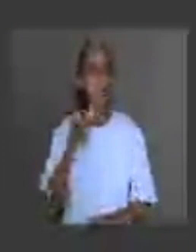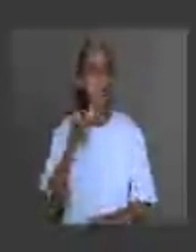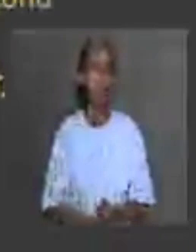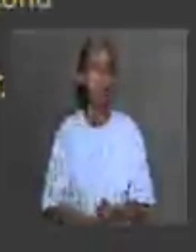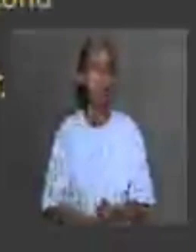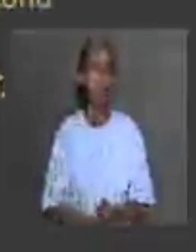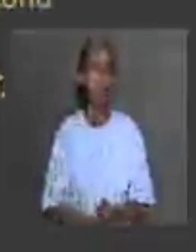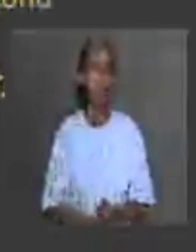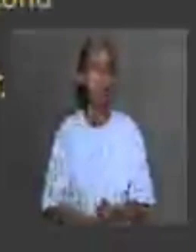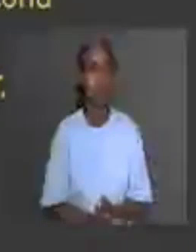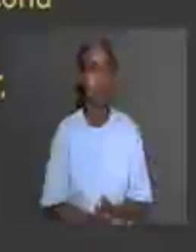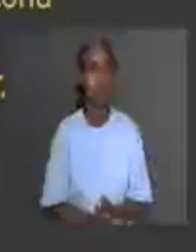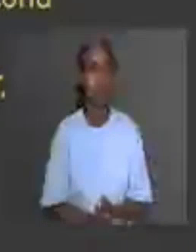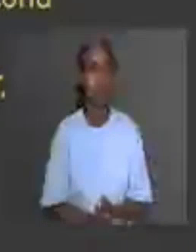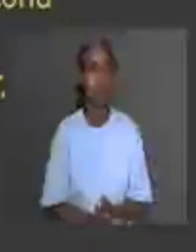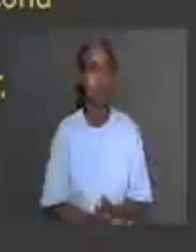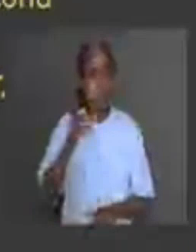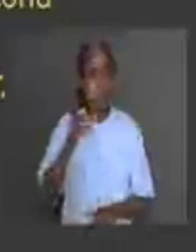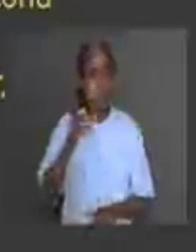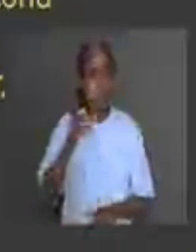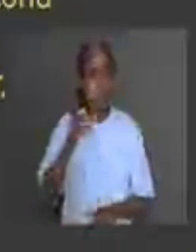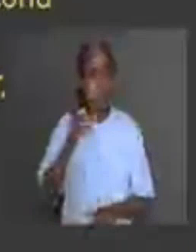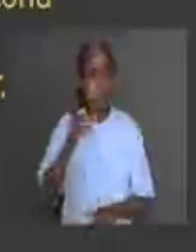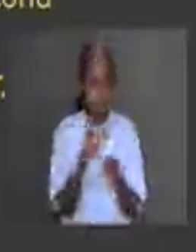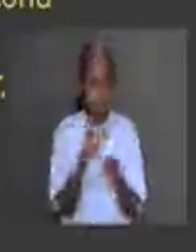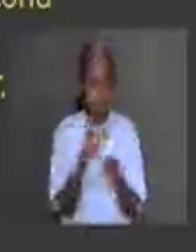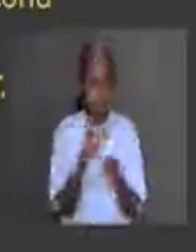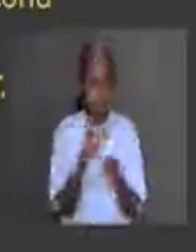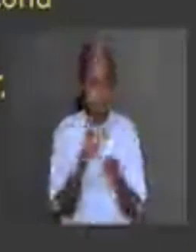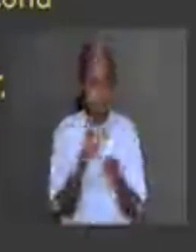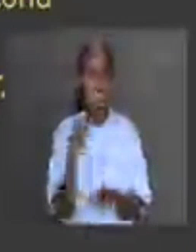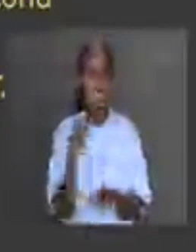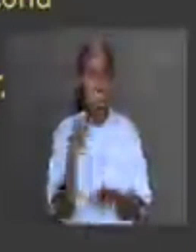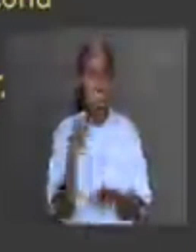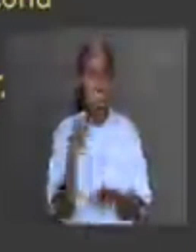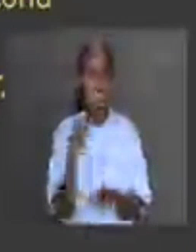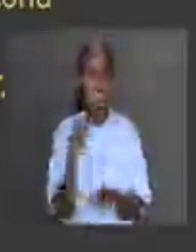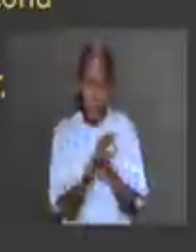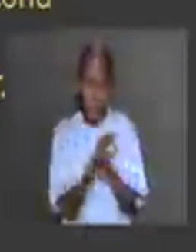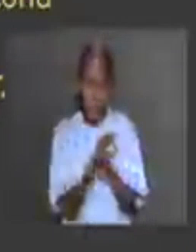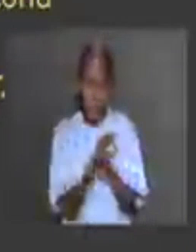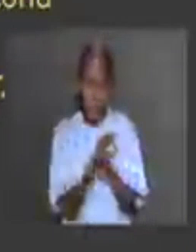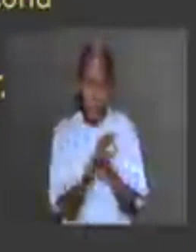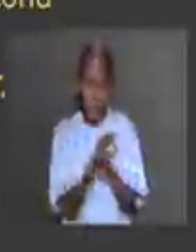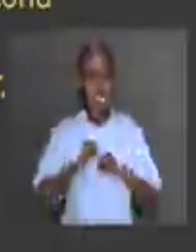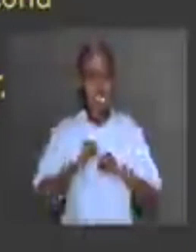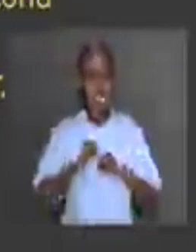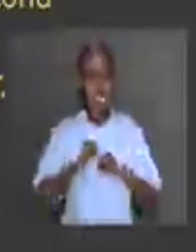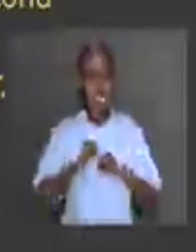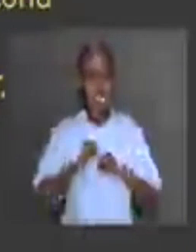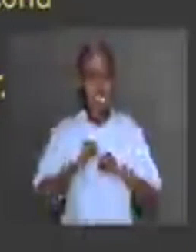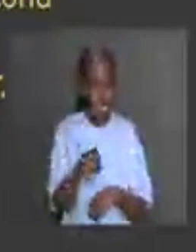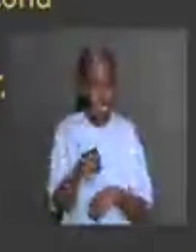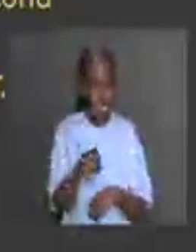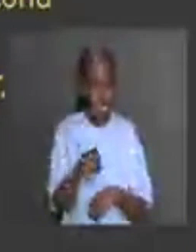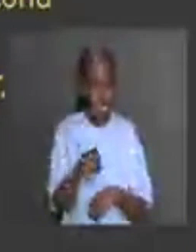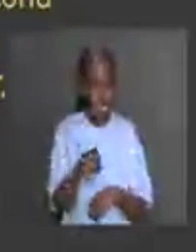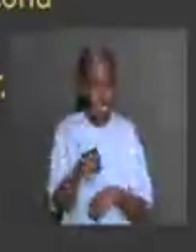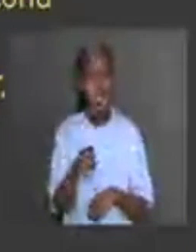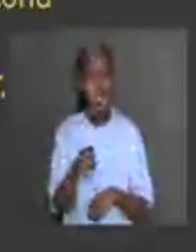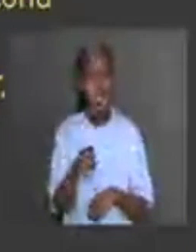A polynomial function is a function that has x as an